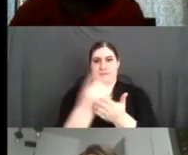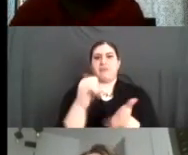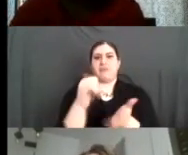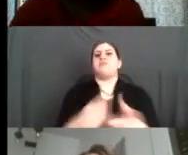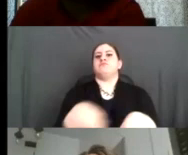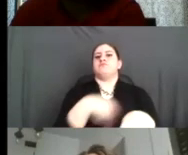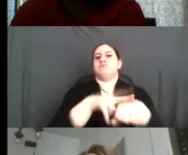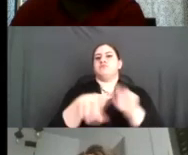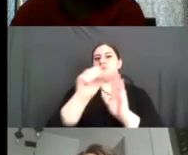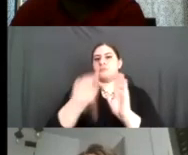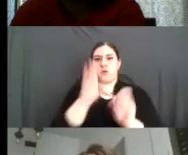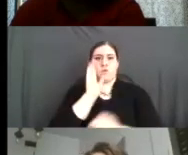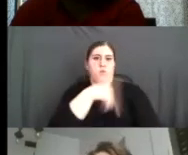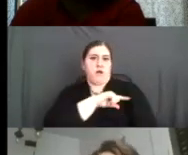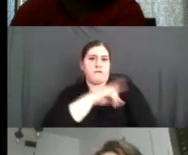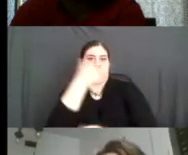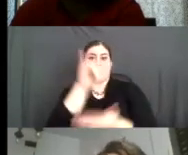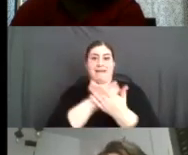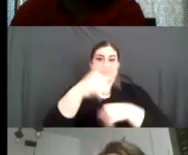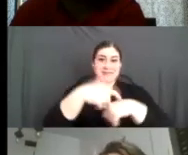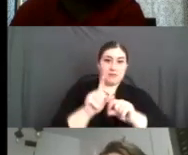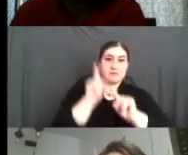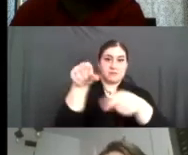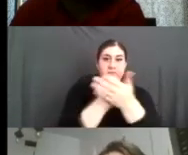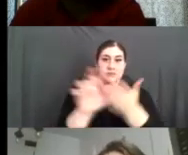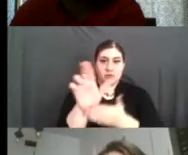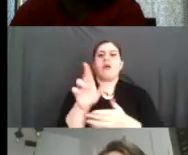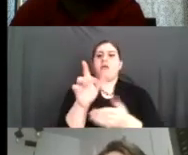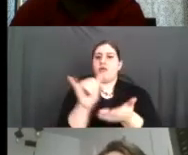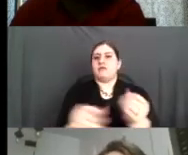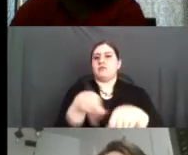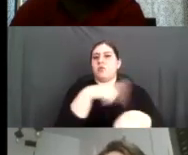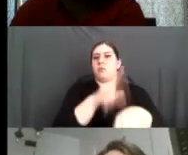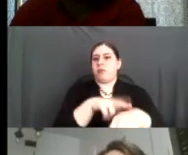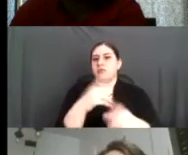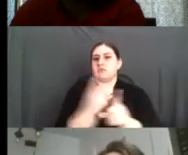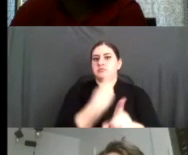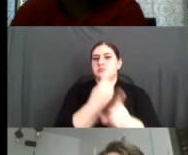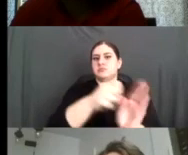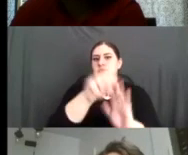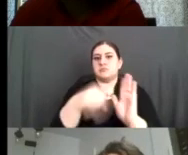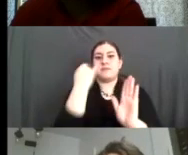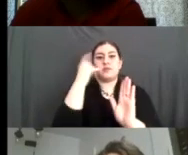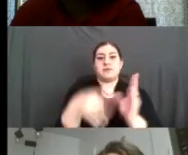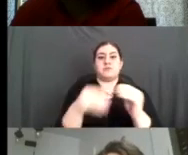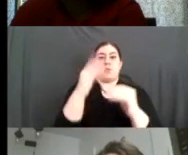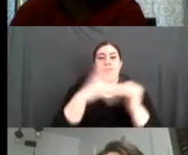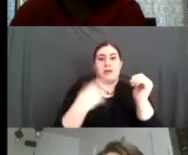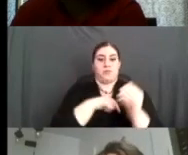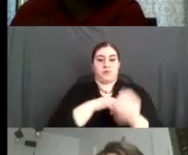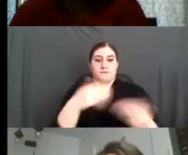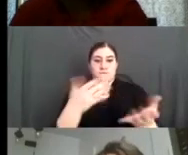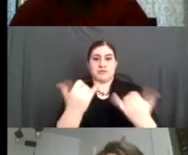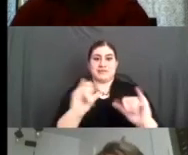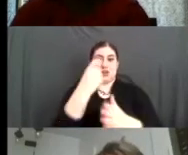eligible the same because your length of enrollment is the same. If you need more than what is offered to you and your